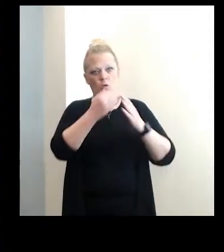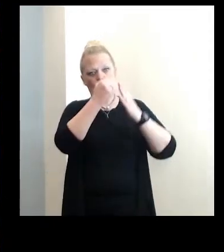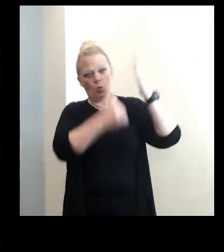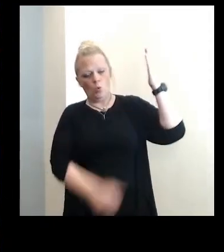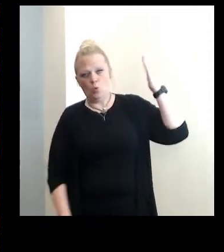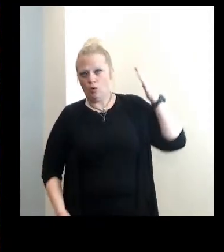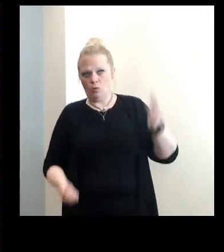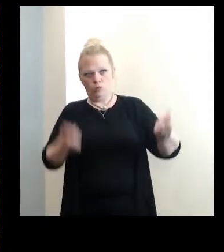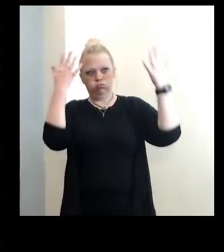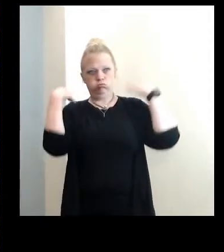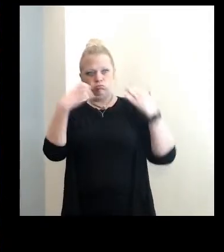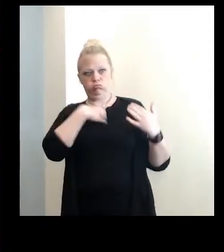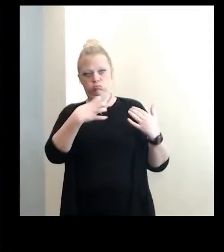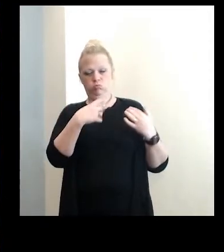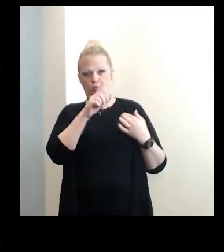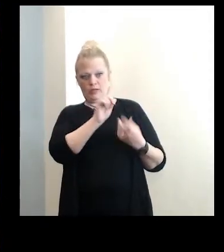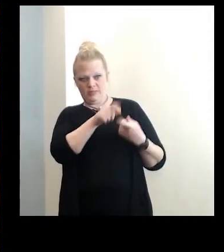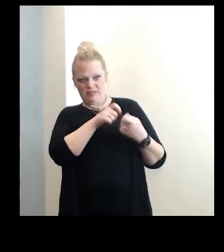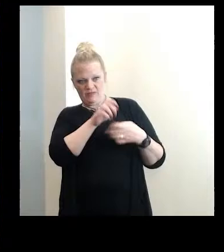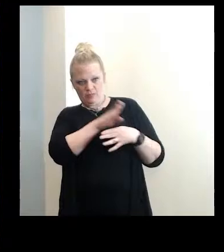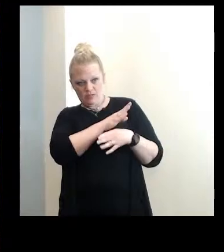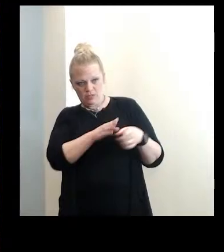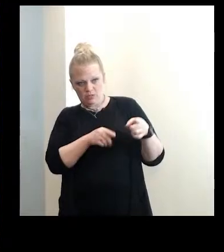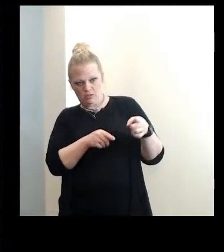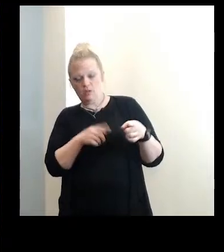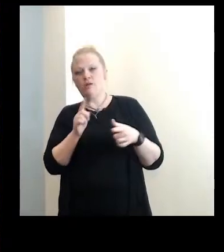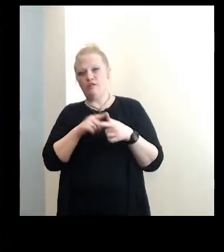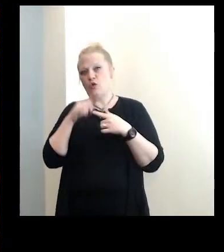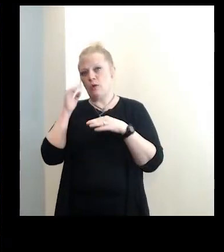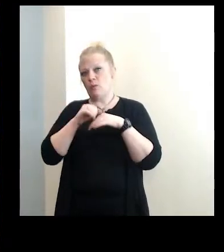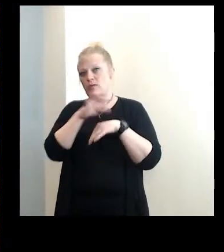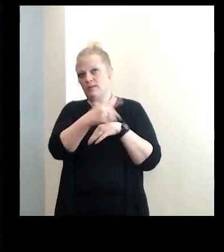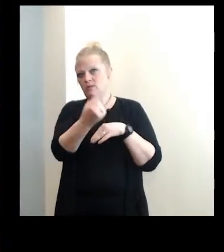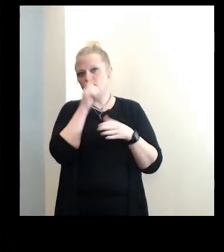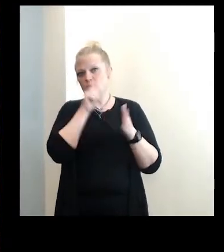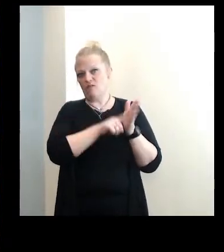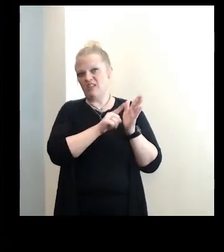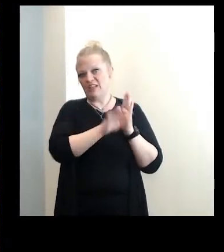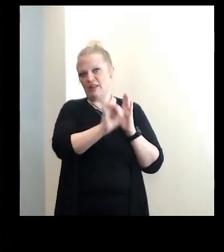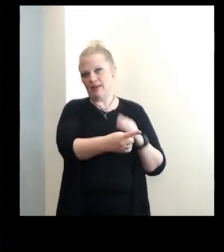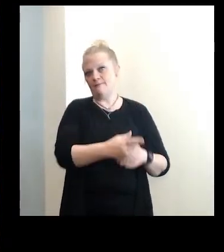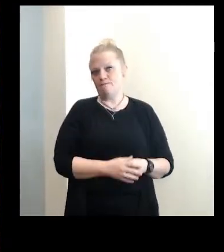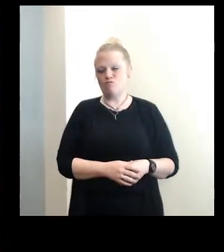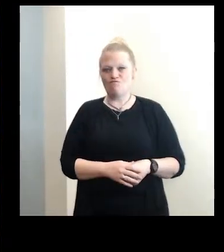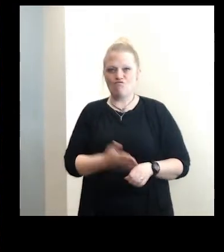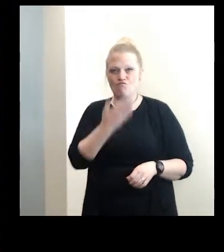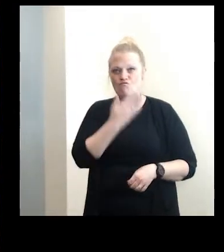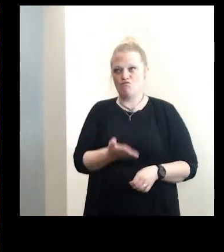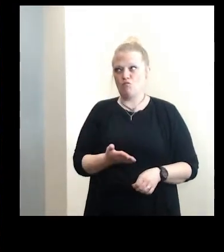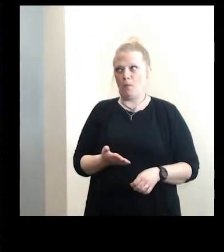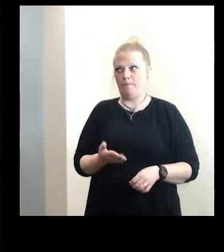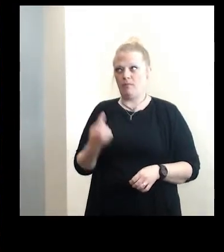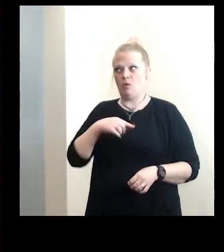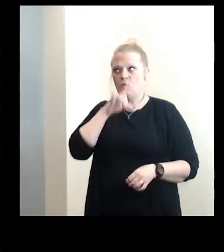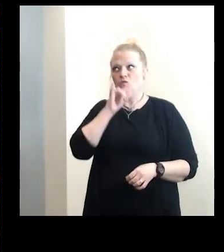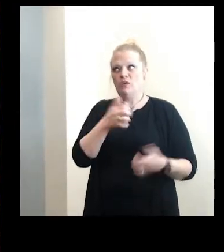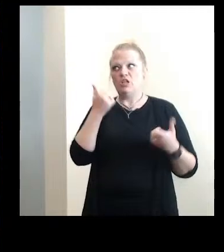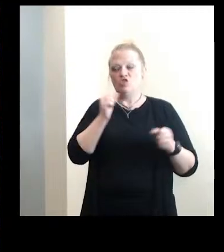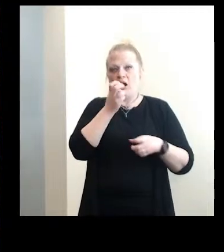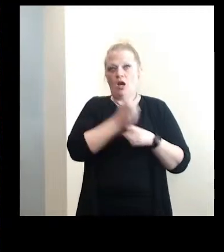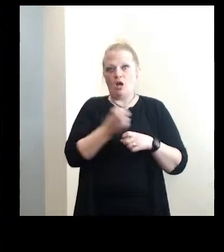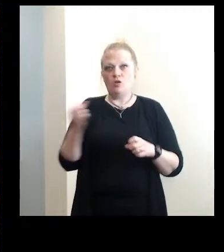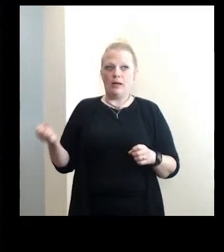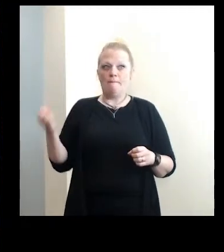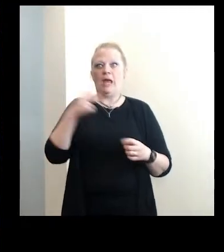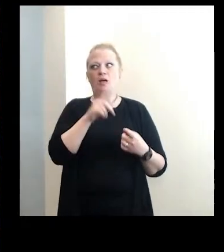any one particular facility, we'll send sanitarians out to investigate that. So thanks, but we're really trying hard to get